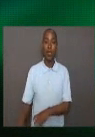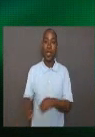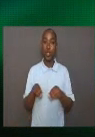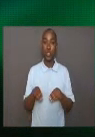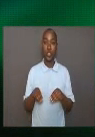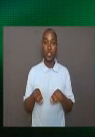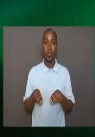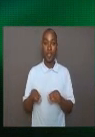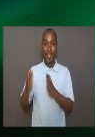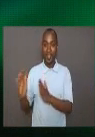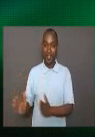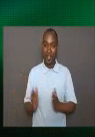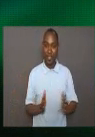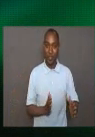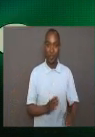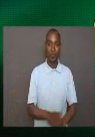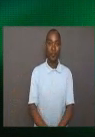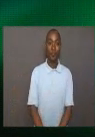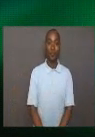Students, let's get ready.